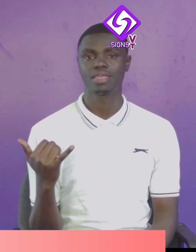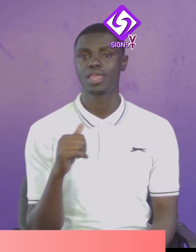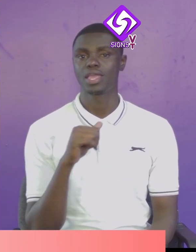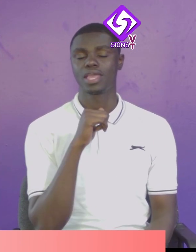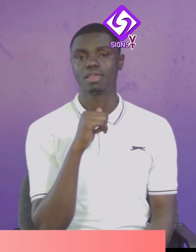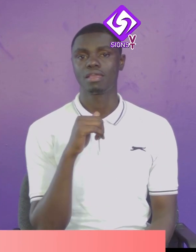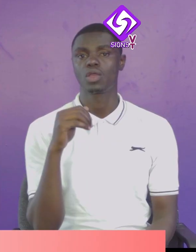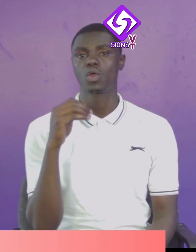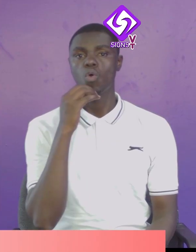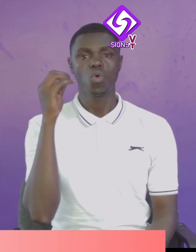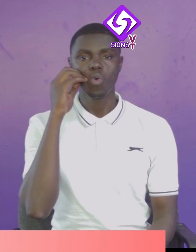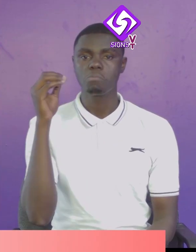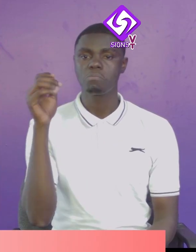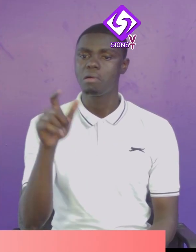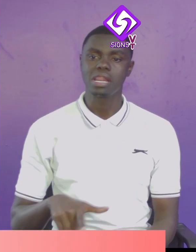having the home leagues or